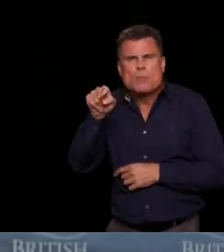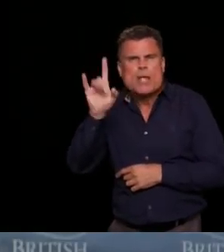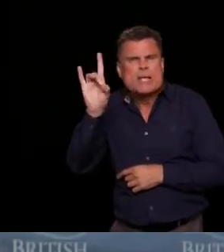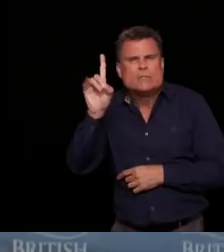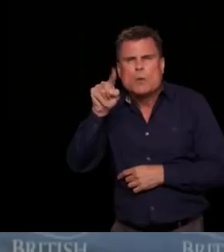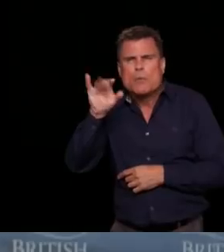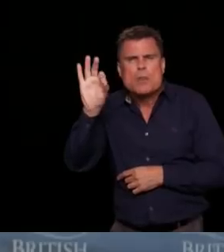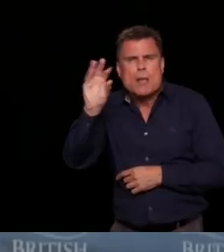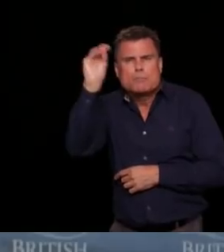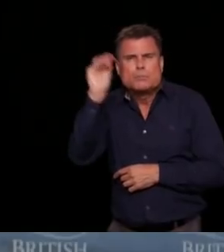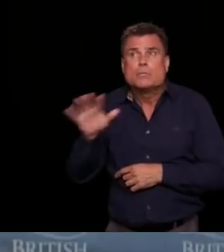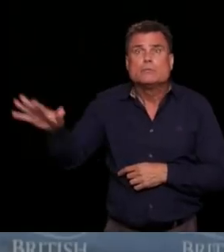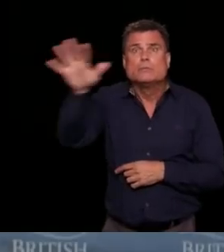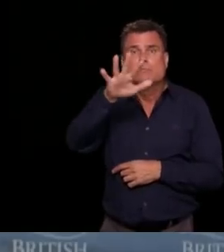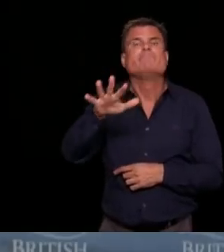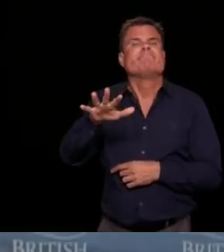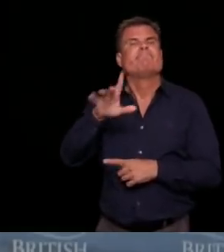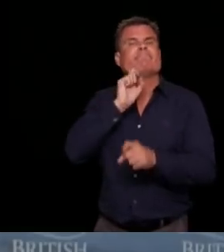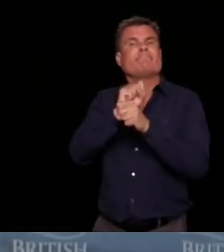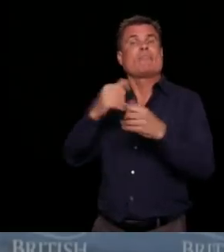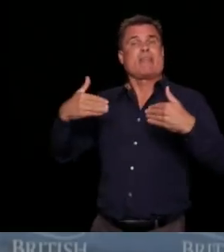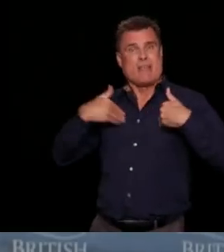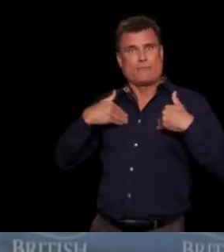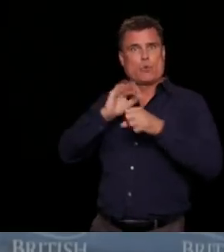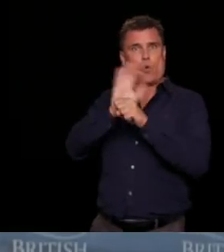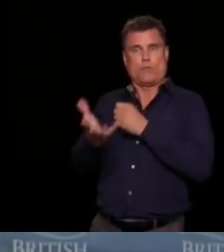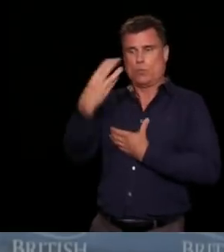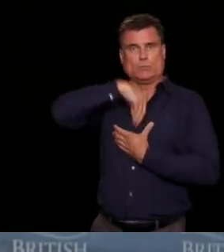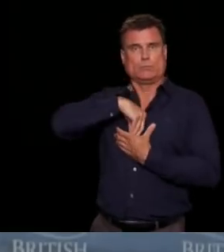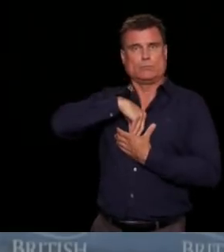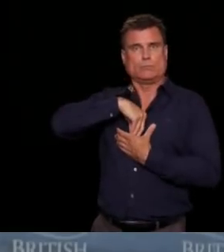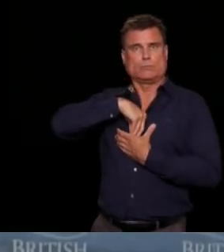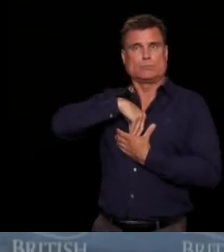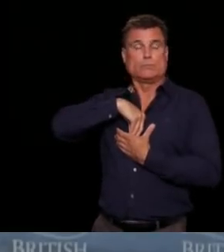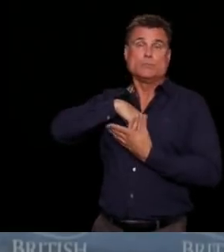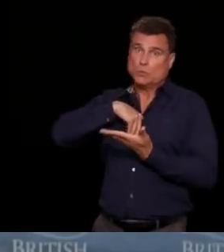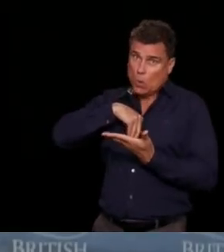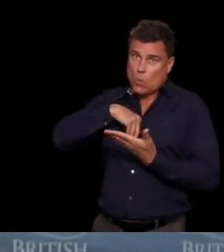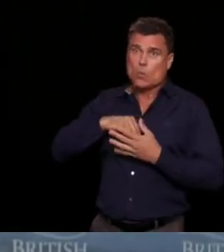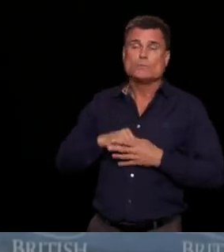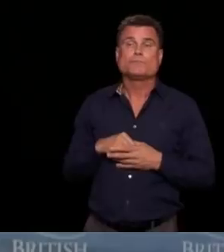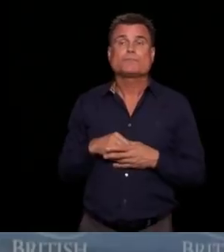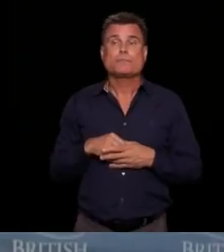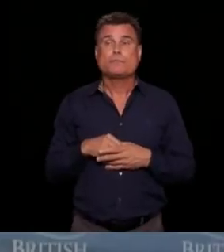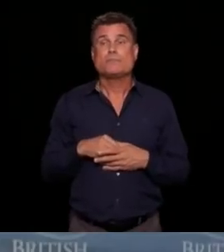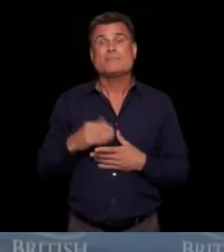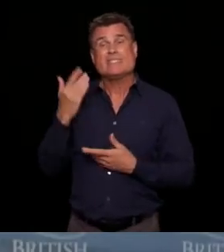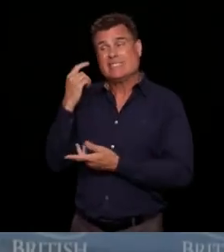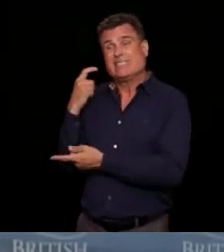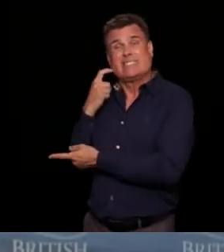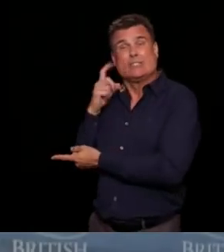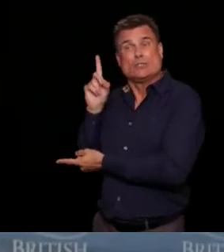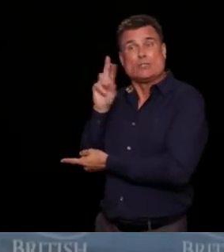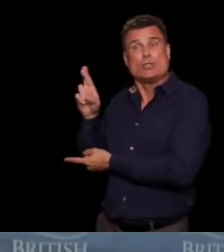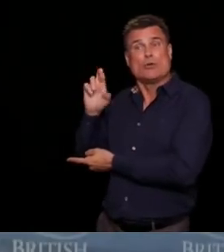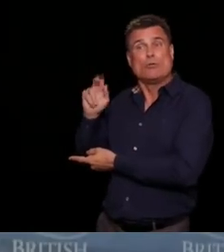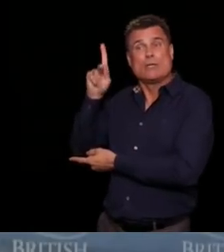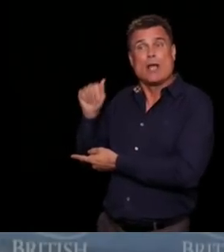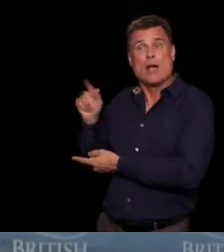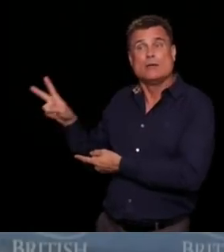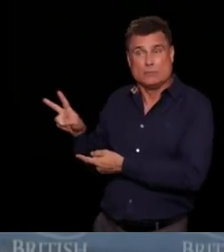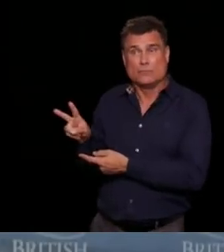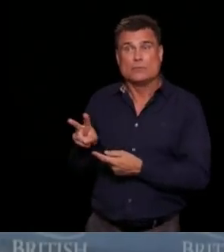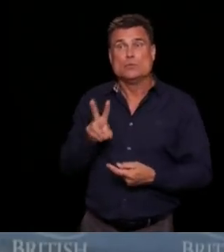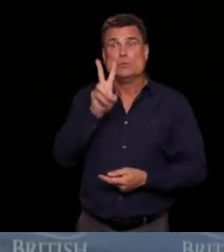as Dr. Gustafson said, 2,574 people who are effectively under public health surveillance, who are self-isolating,